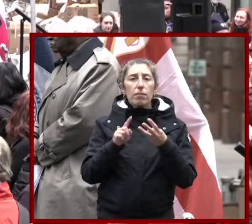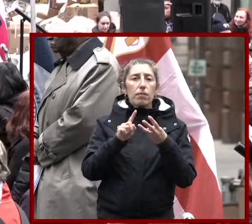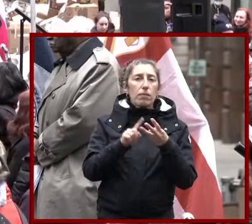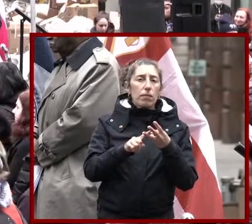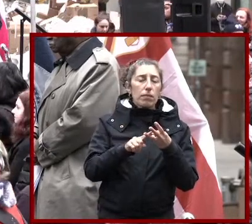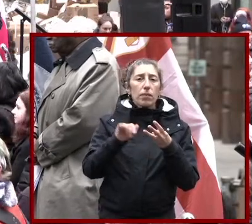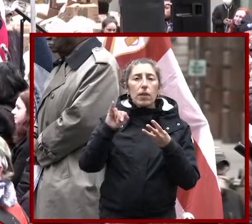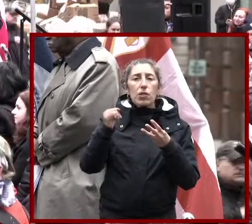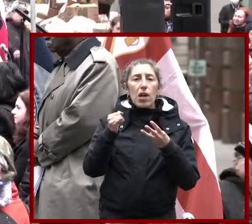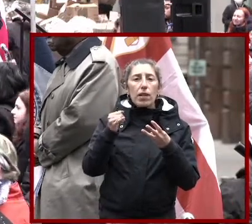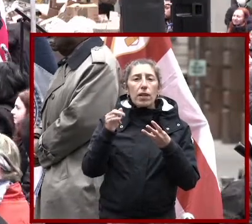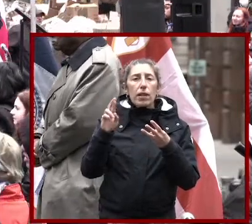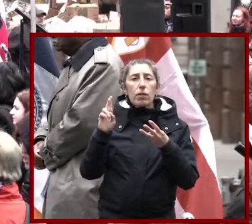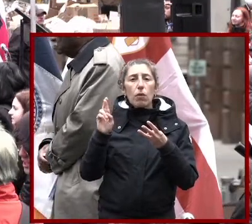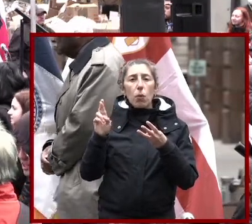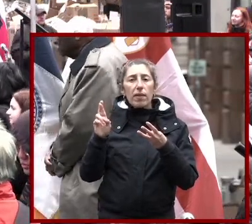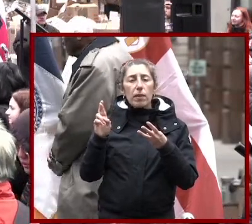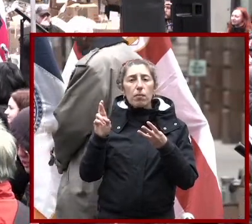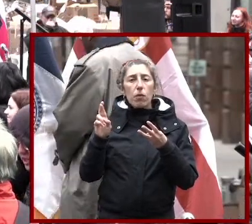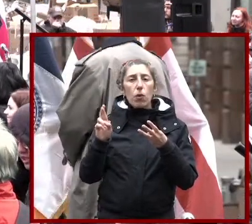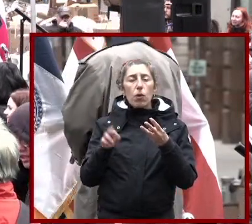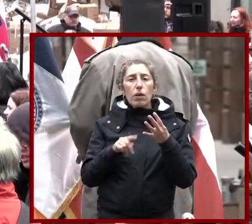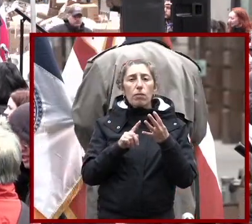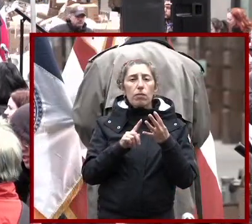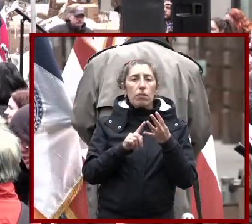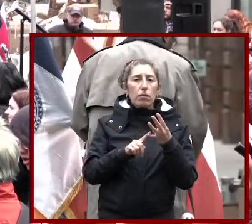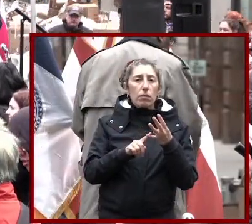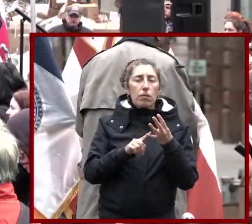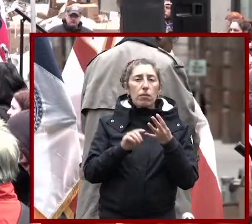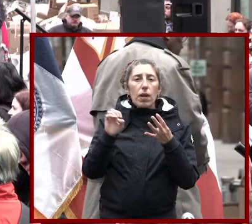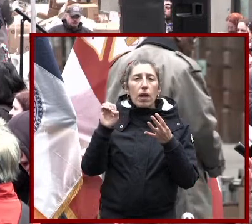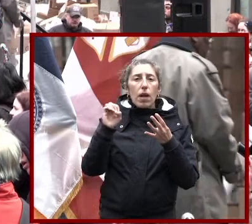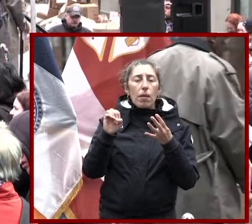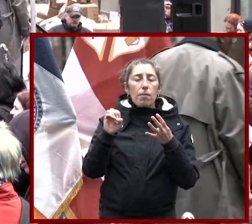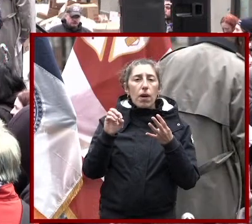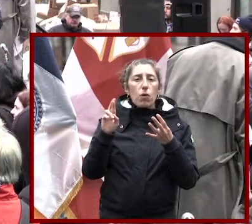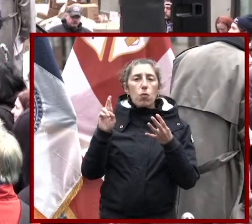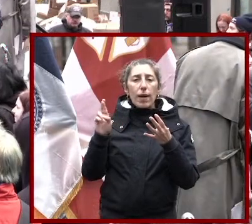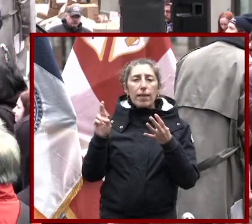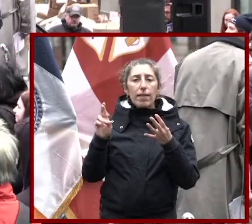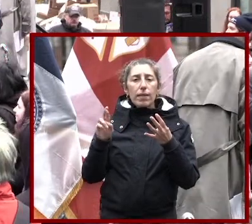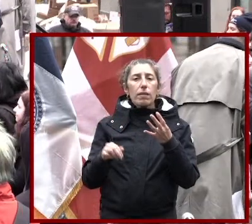Jenny Rosenberg, and Emma Rothstein.